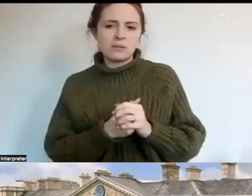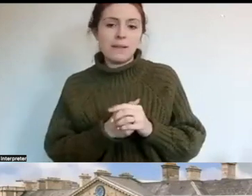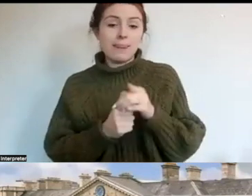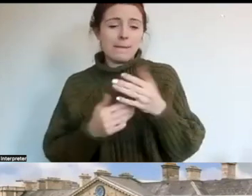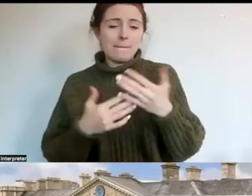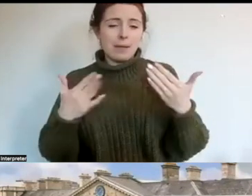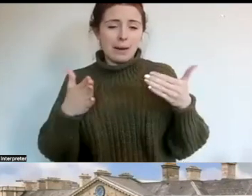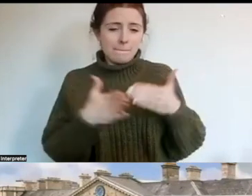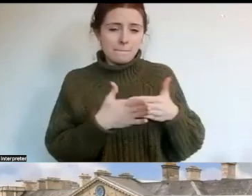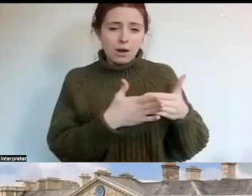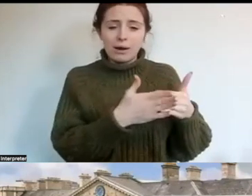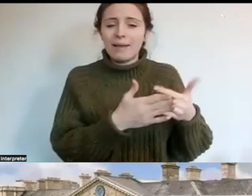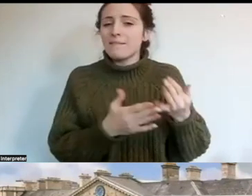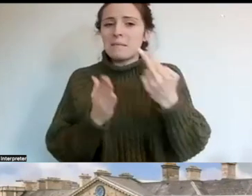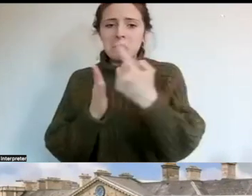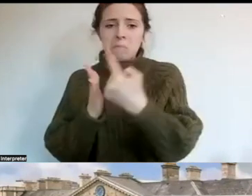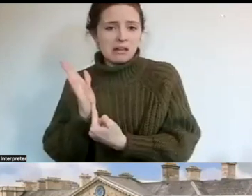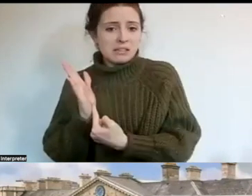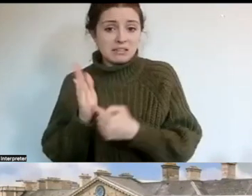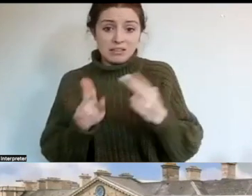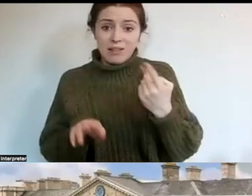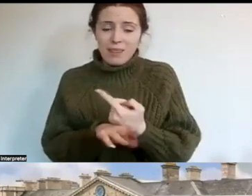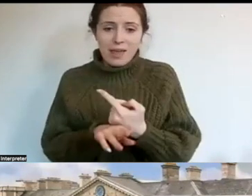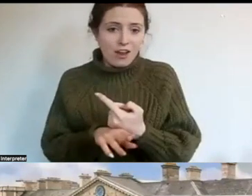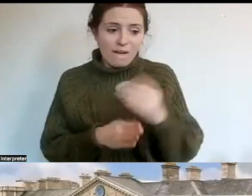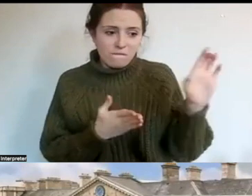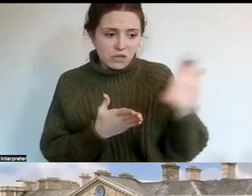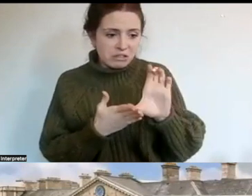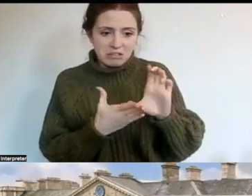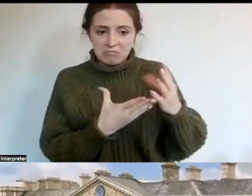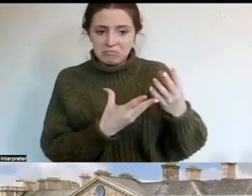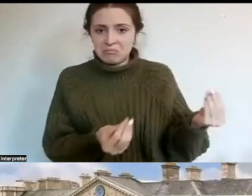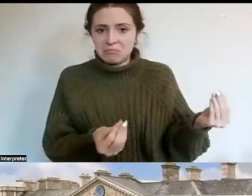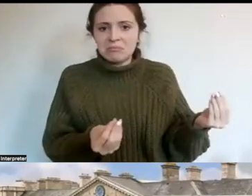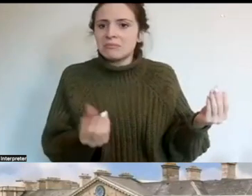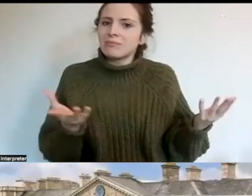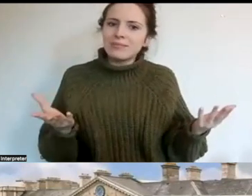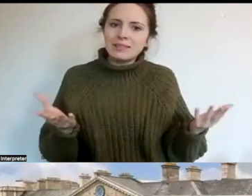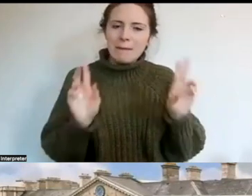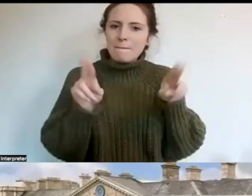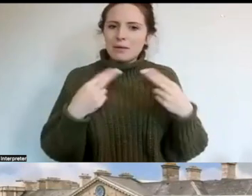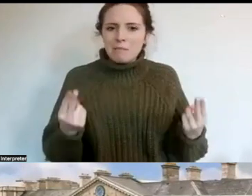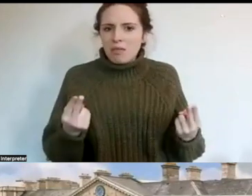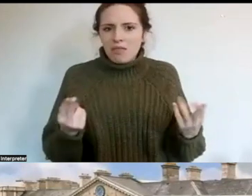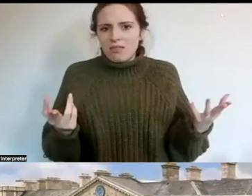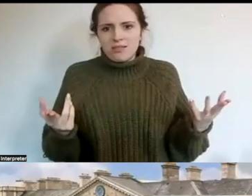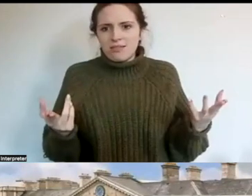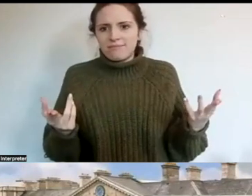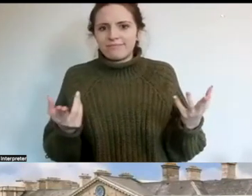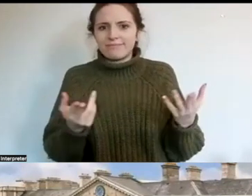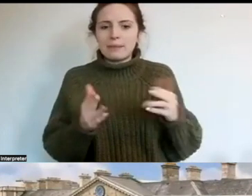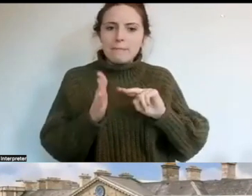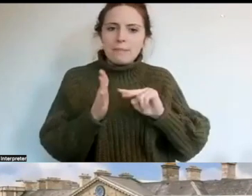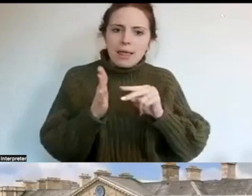the policy in place and not having the funding mechanisms in place, you know, then it's impossible for people to be proactive in how they